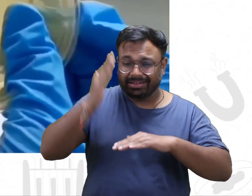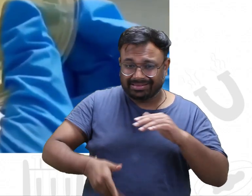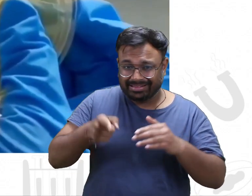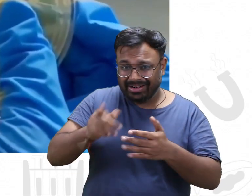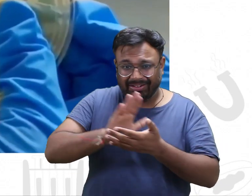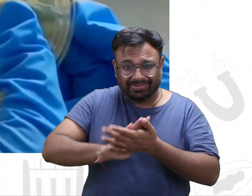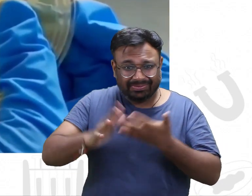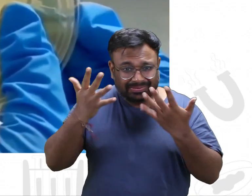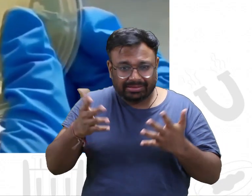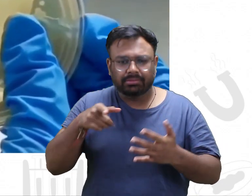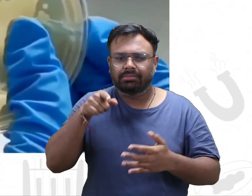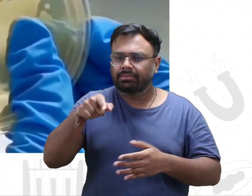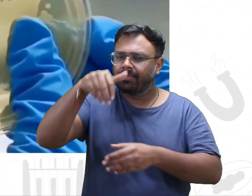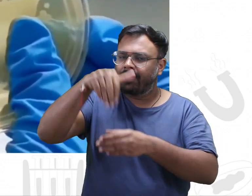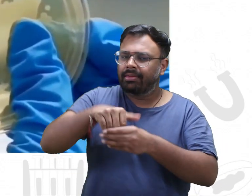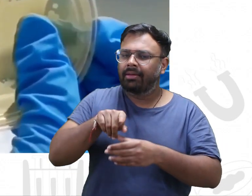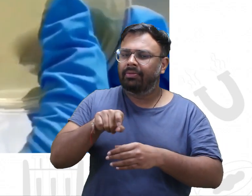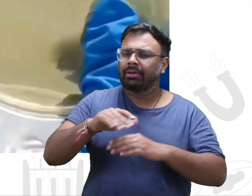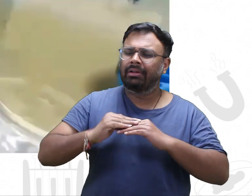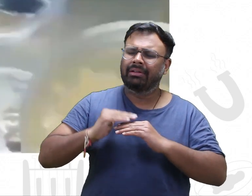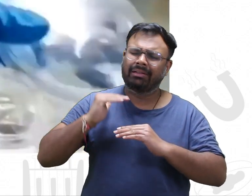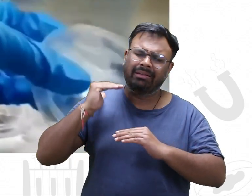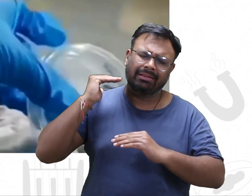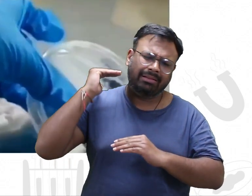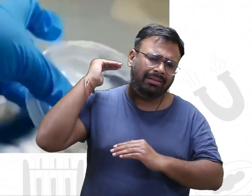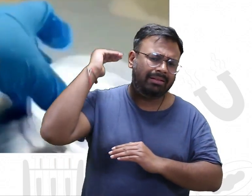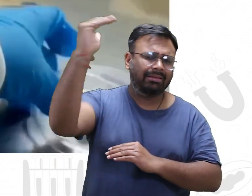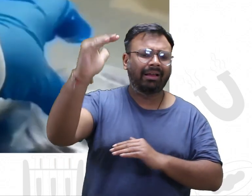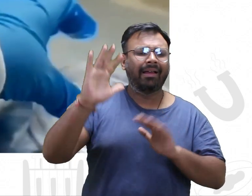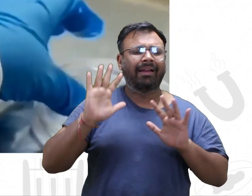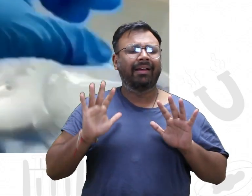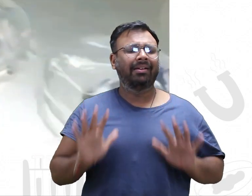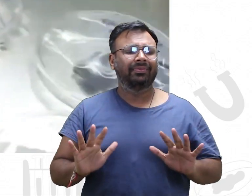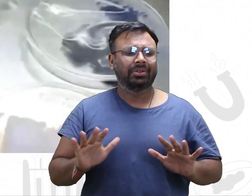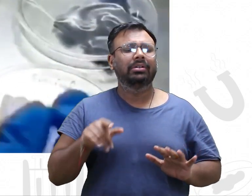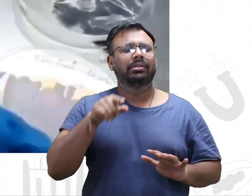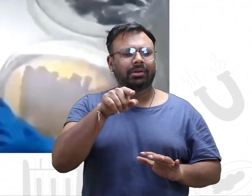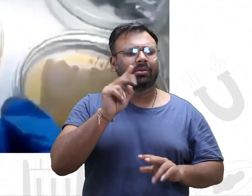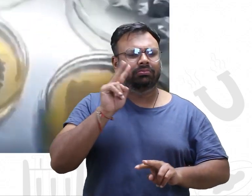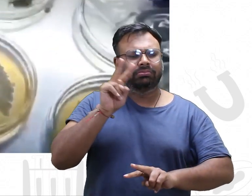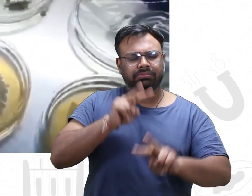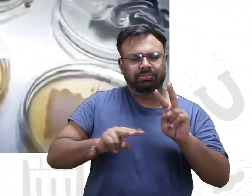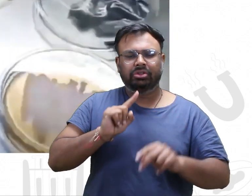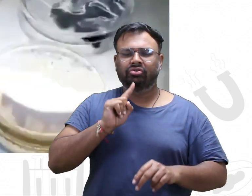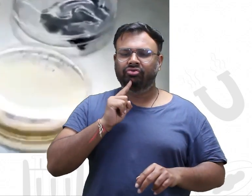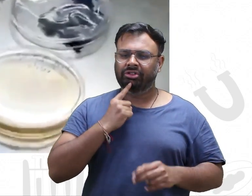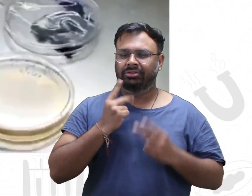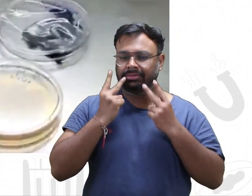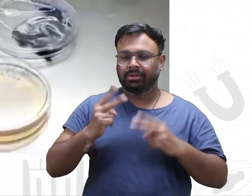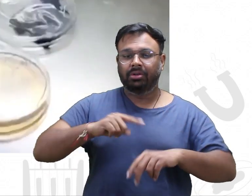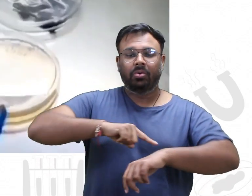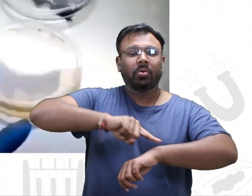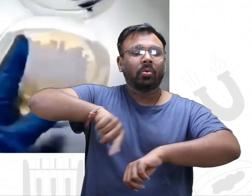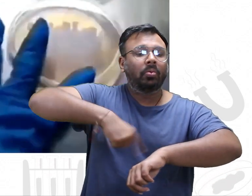hazards. If the expiry date of the food is over, the rate of microbial growth will be more on it. So let's monitor the growth microbes in